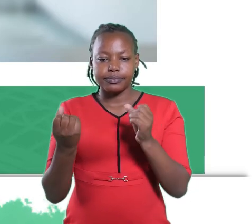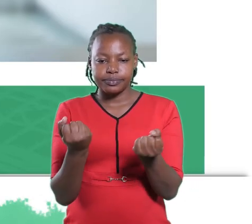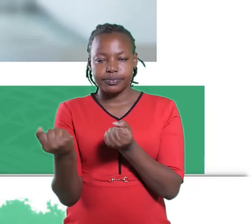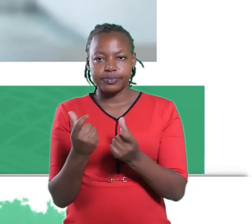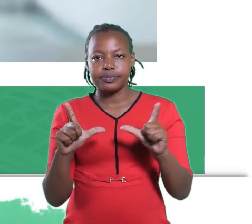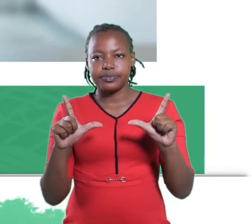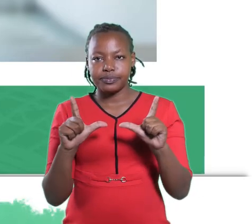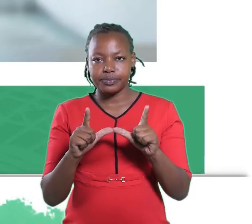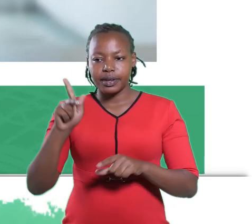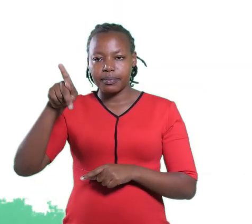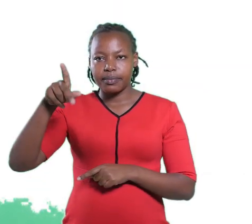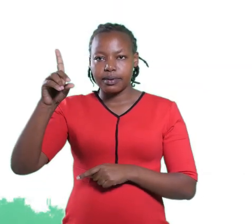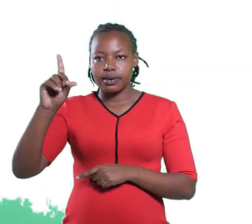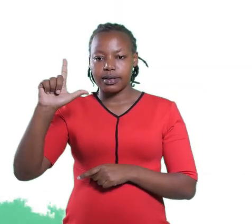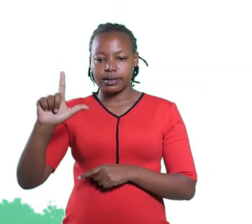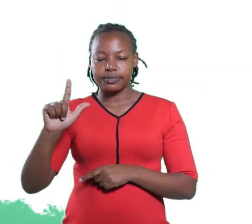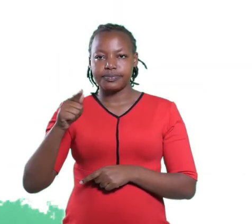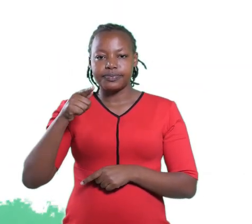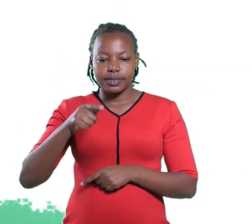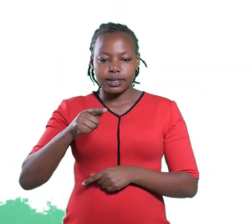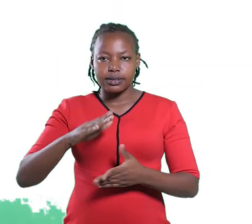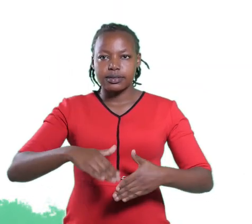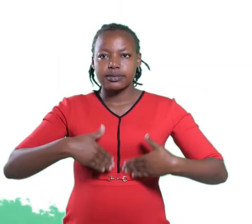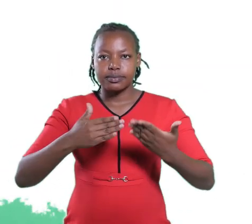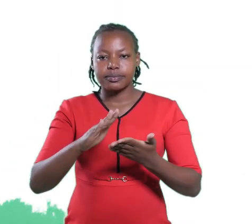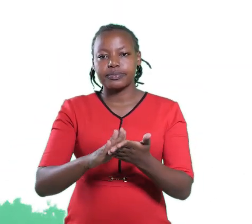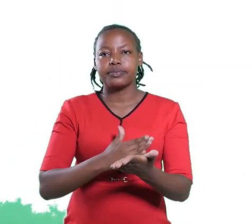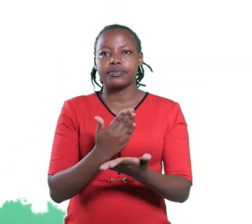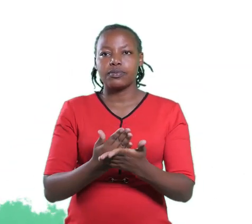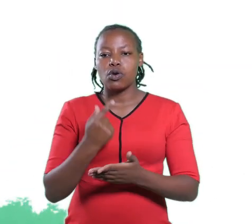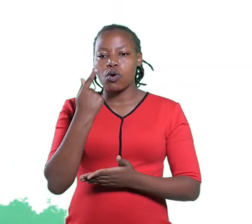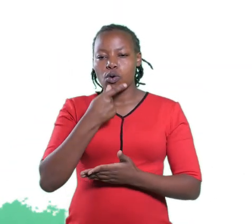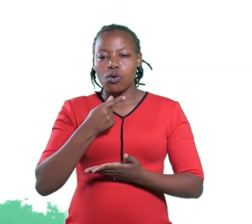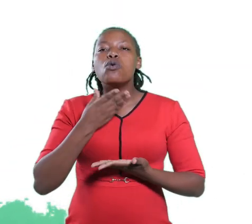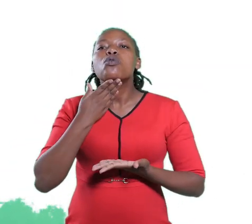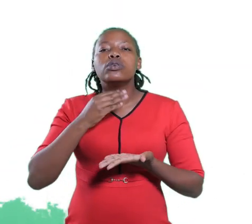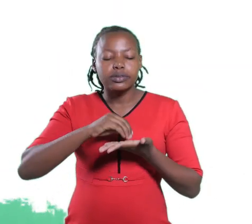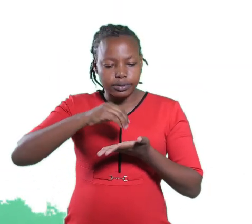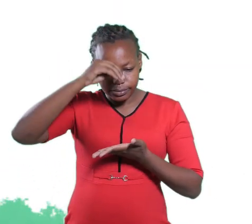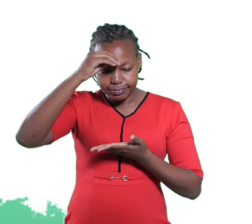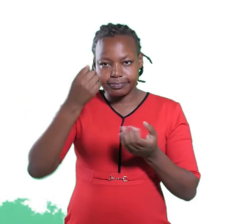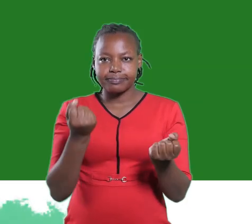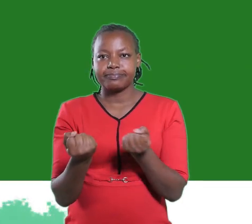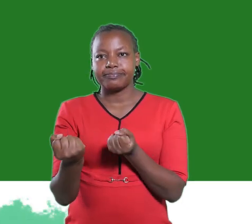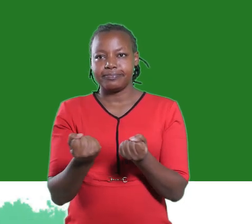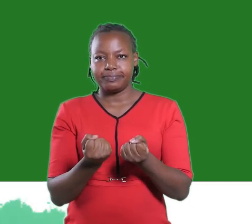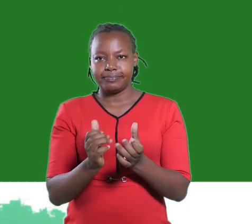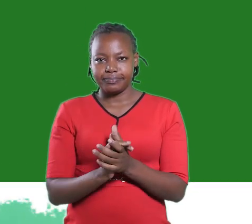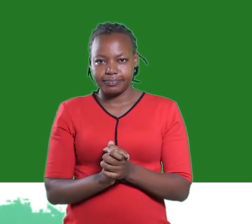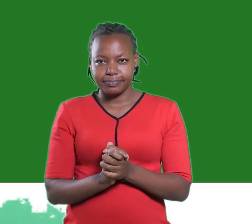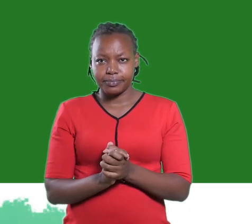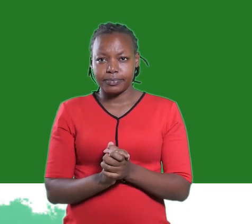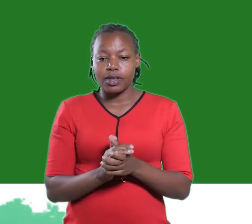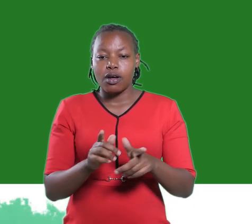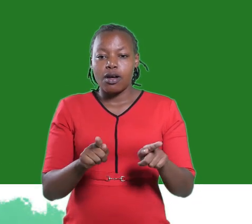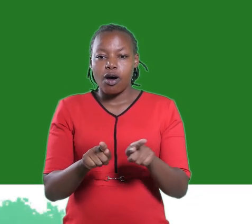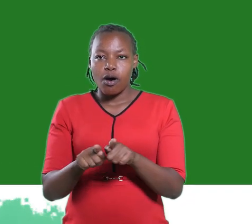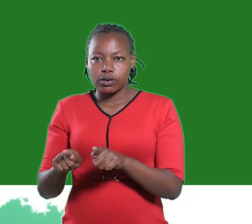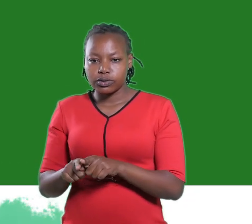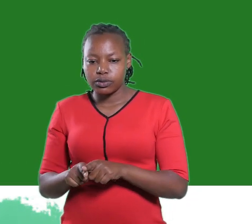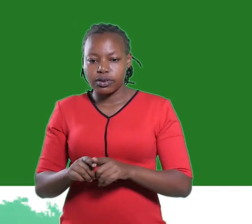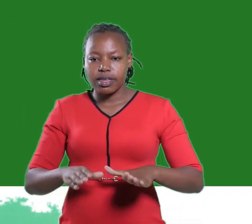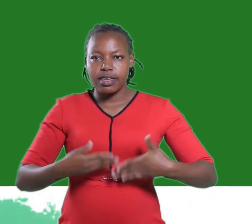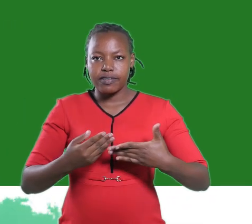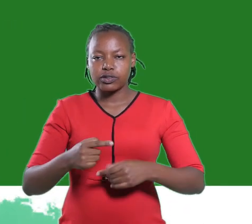your account. Provisional Driving License (PDL). This is issued to an applicant who plans to undergo